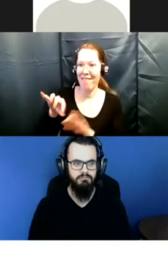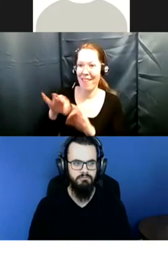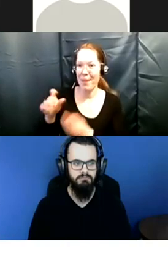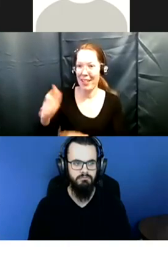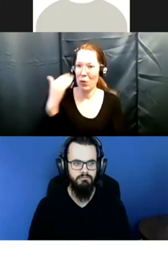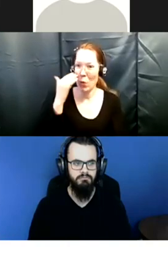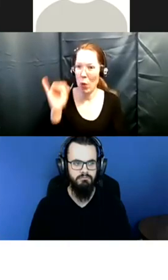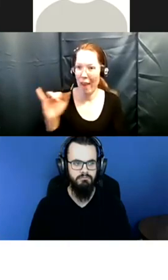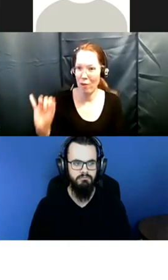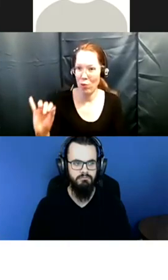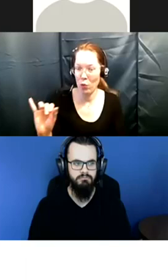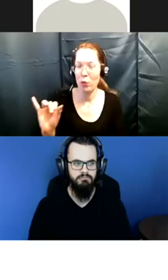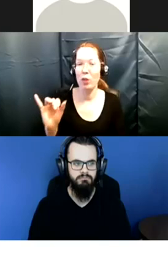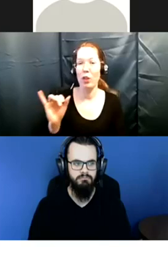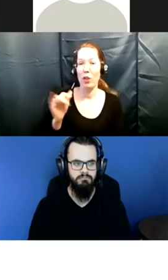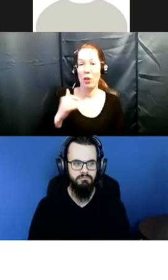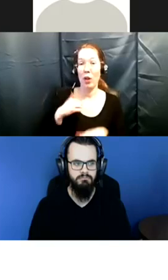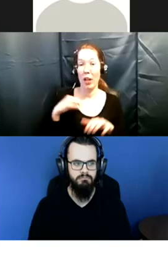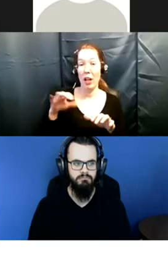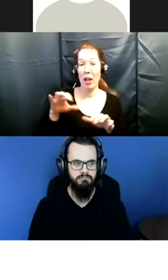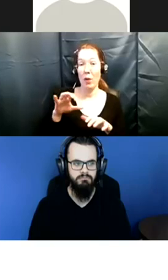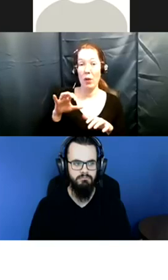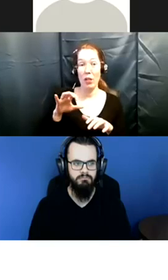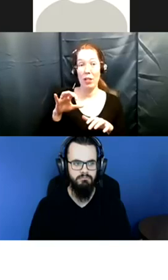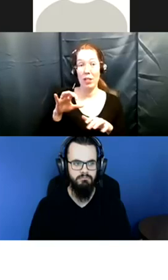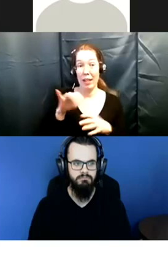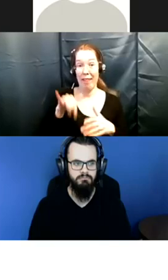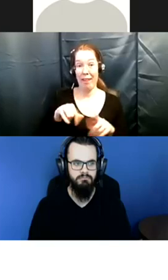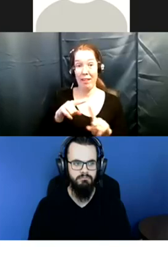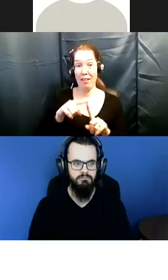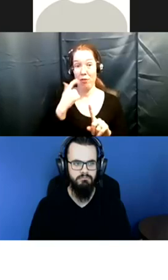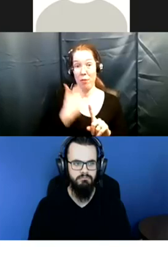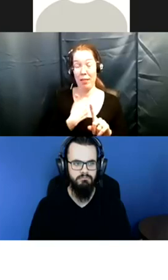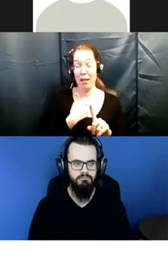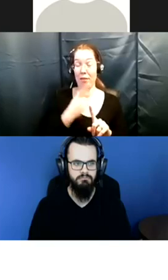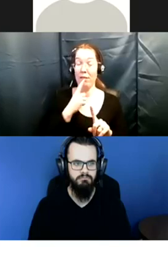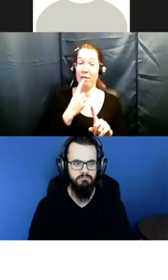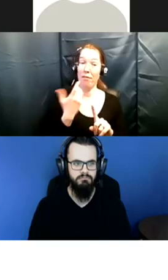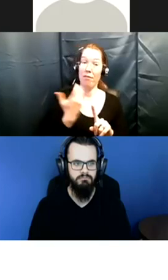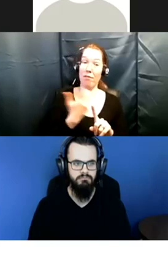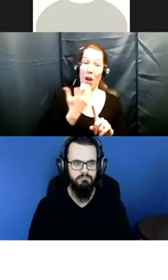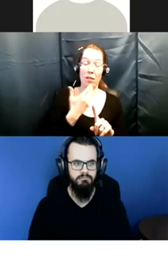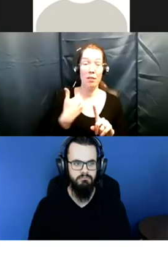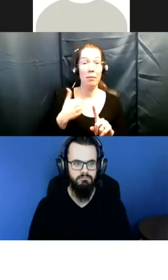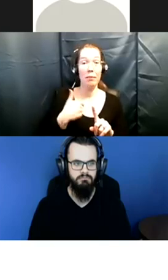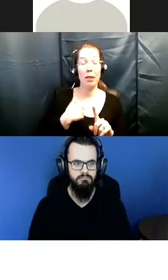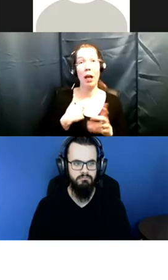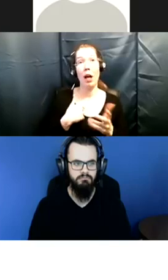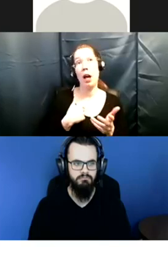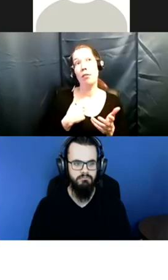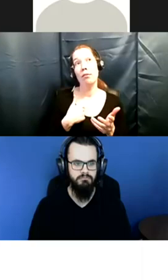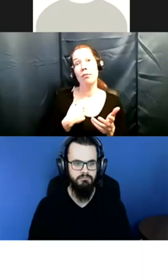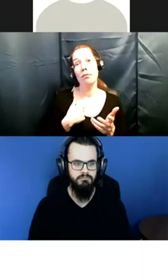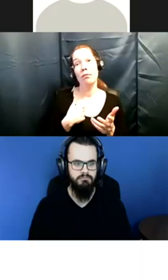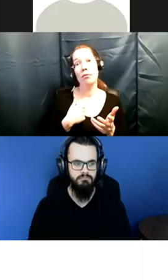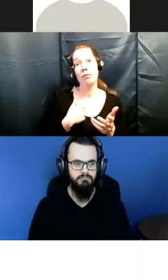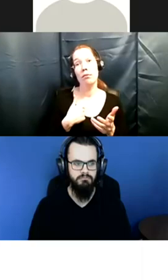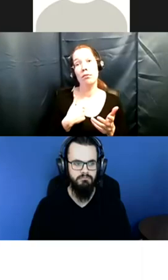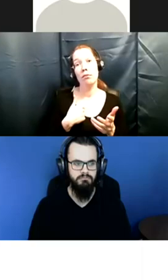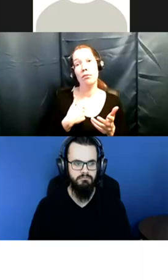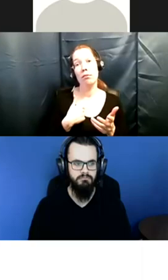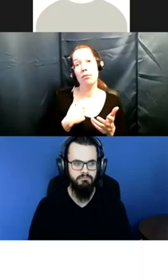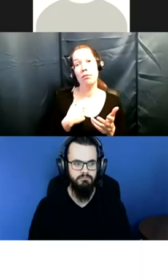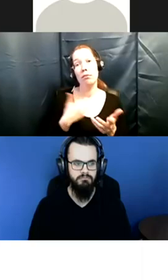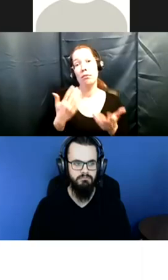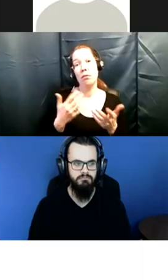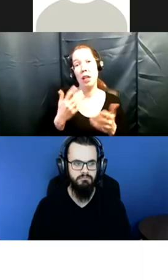was done, it was awesome because I've only had it come up maybe